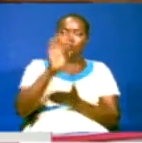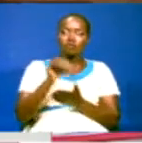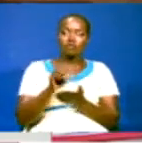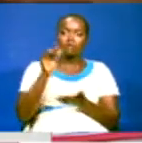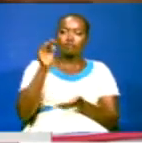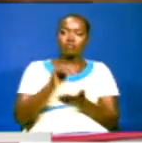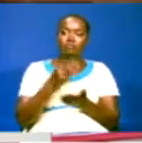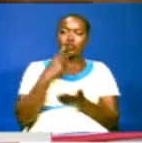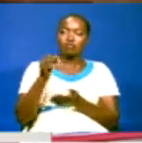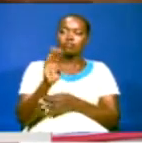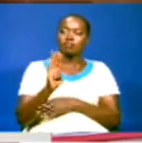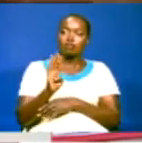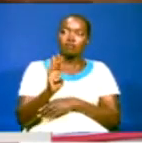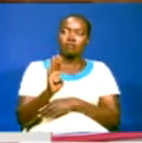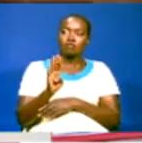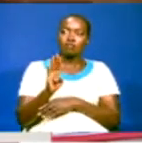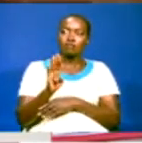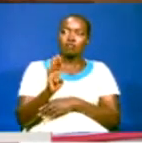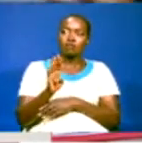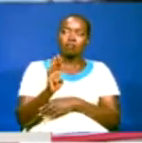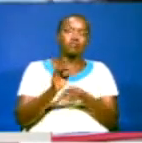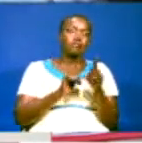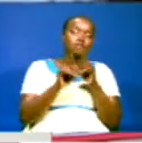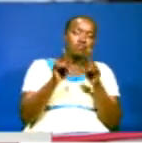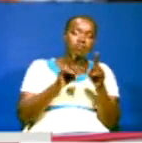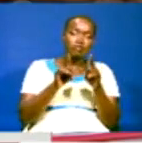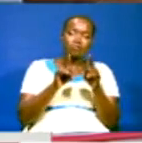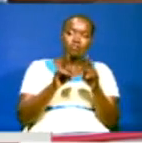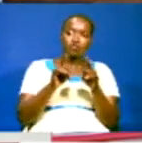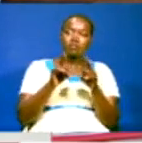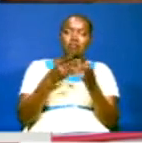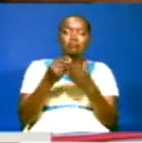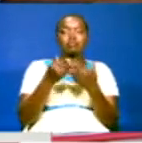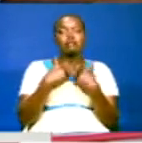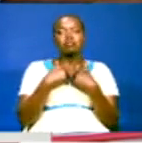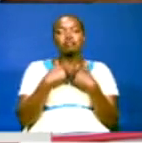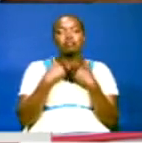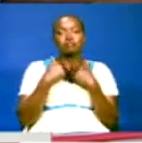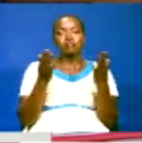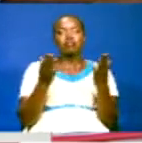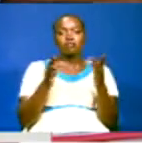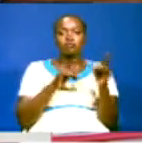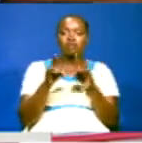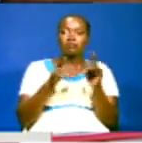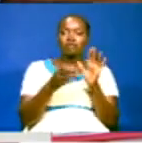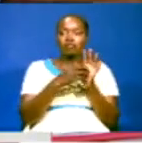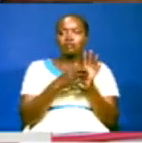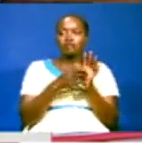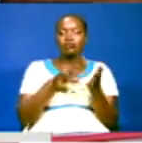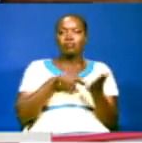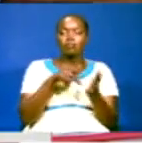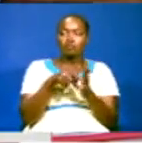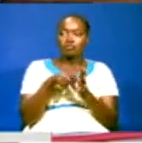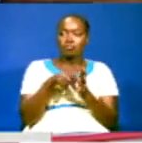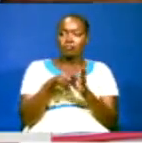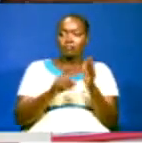200 billion, which is more on traveling, and we have no money actually to travel out there and market. And that means that the